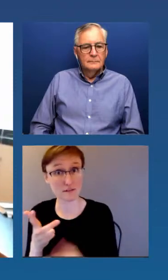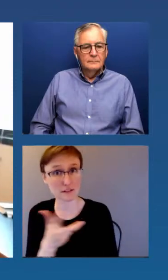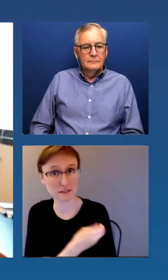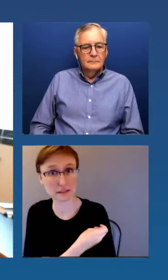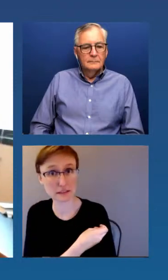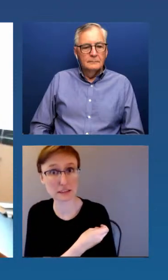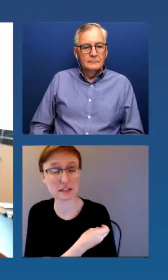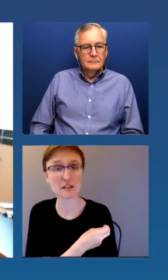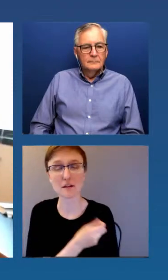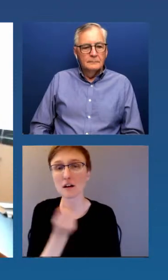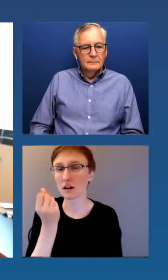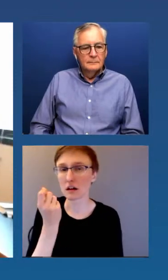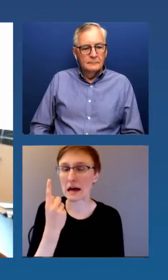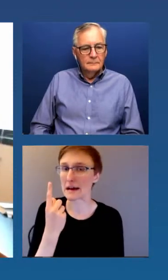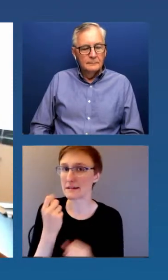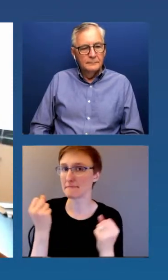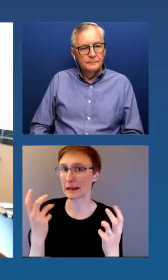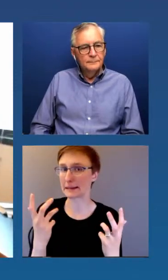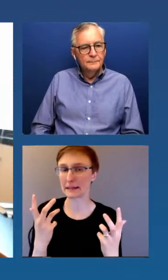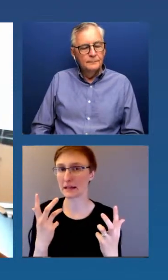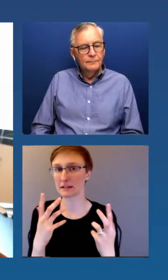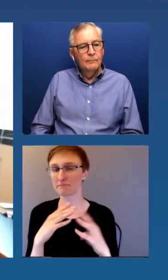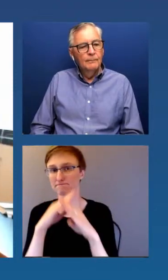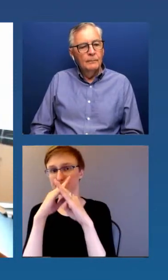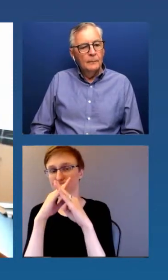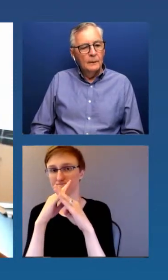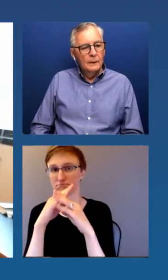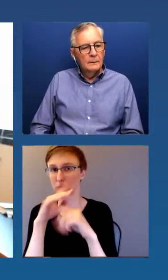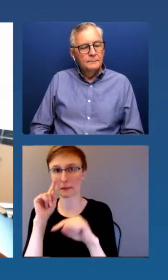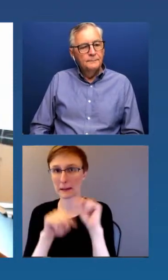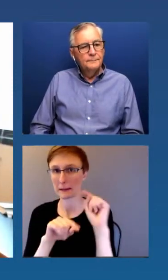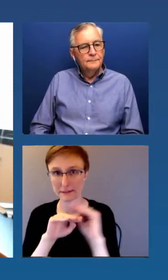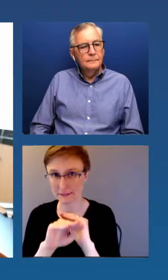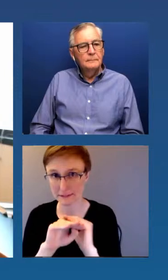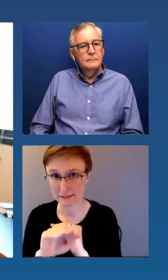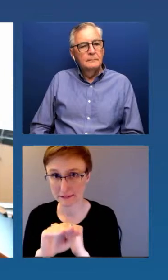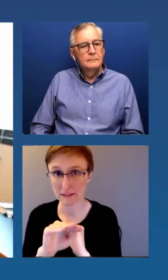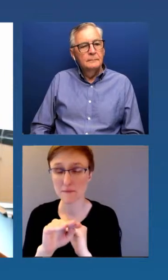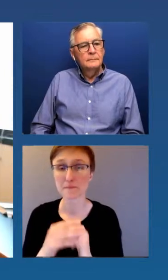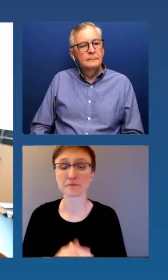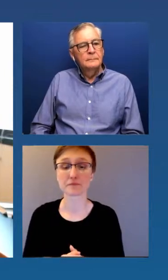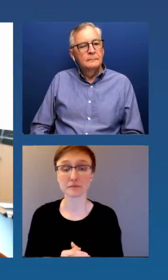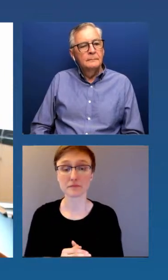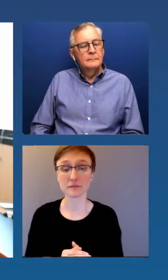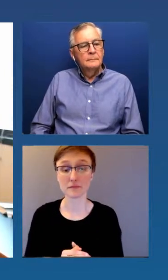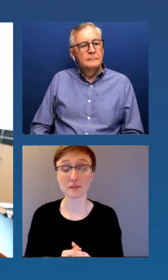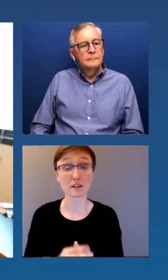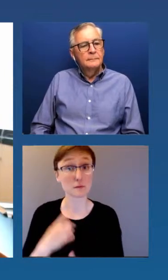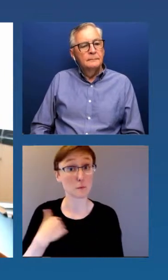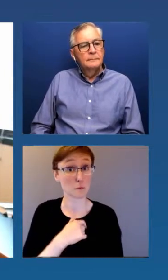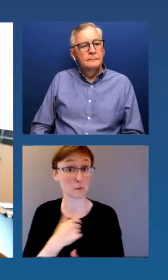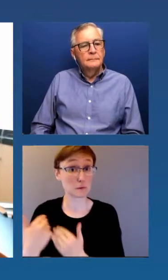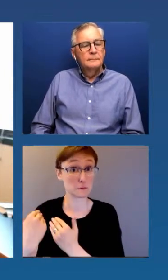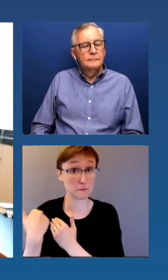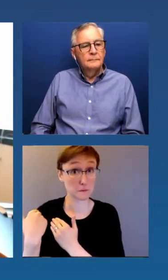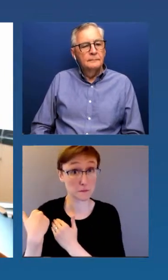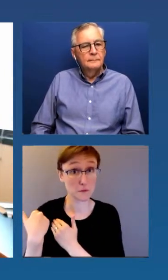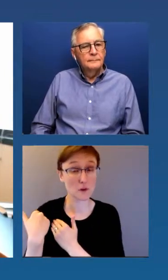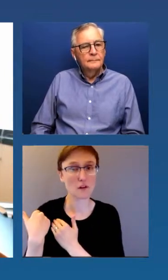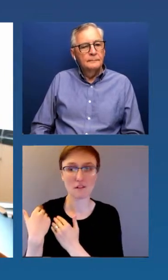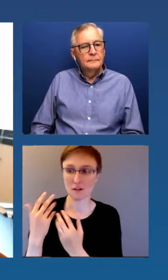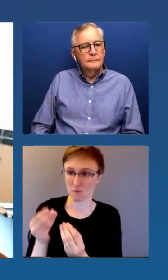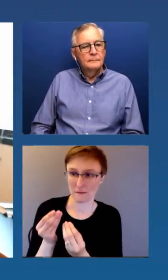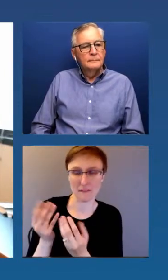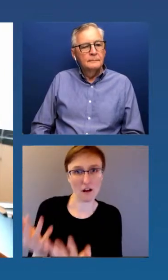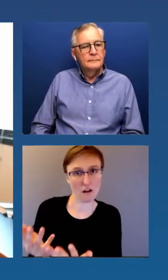Etches, they haven't been able to access it yet. As Kareem mentioned, our work is to get these options as close to their door as